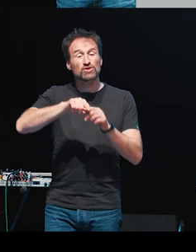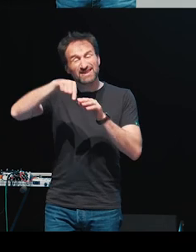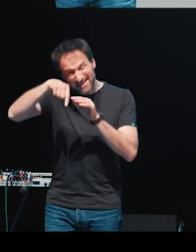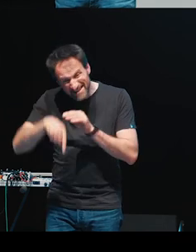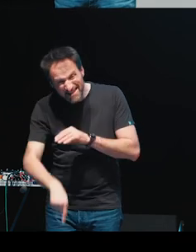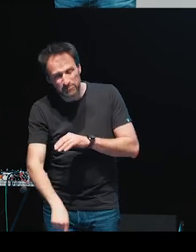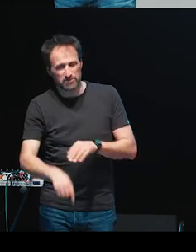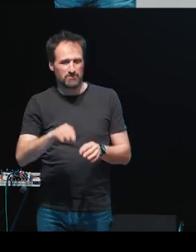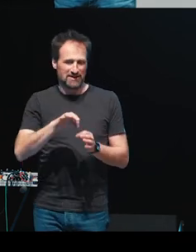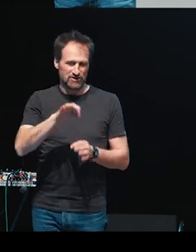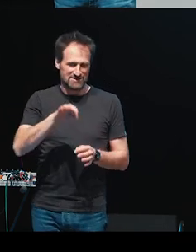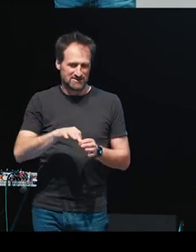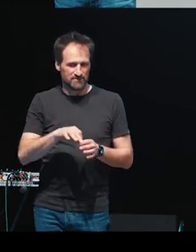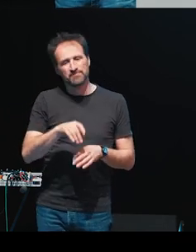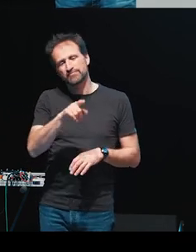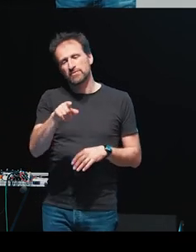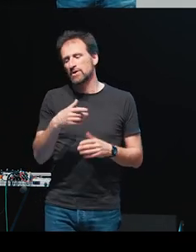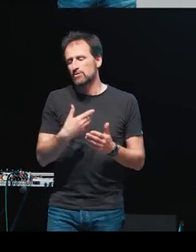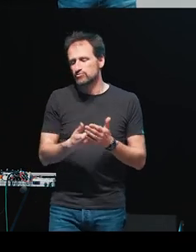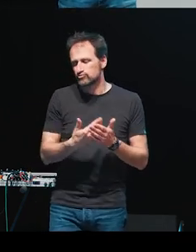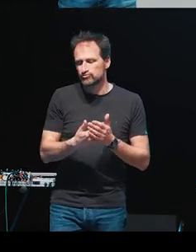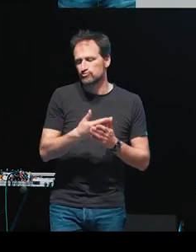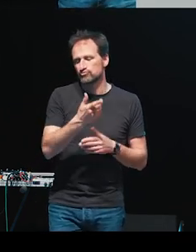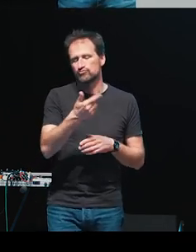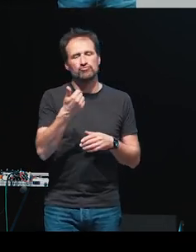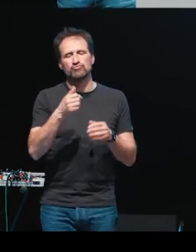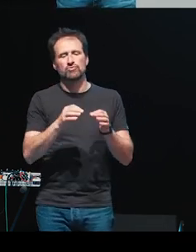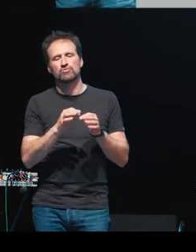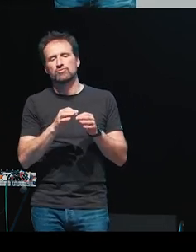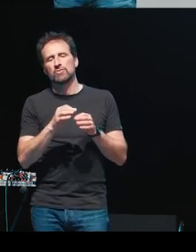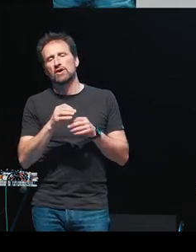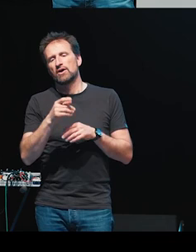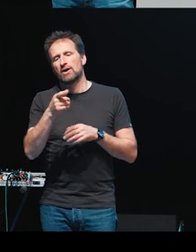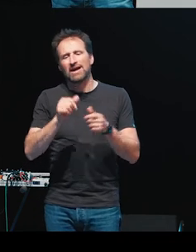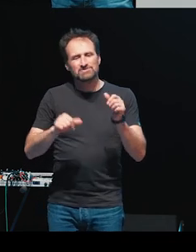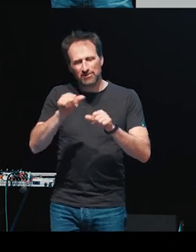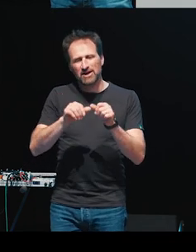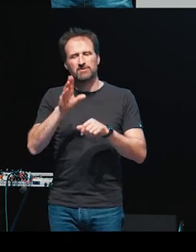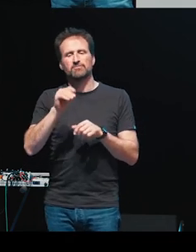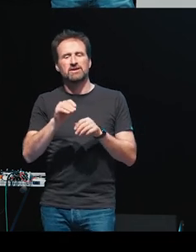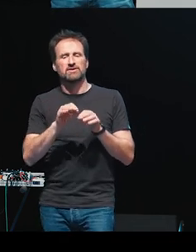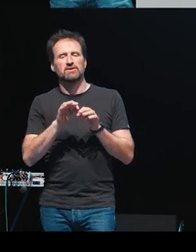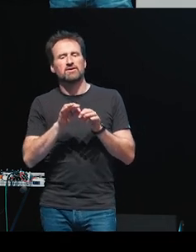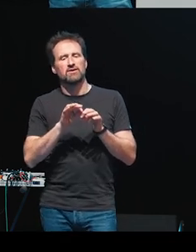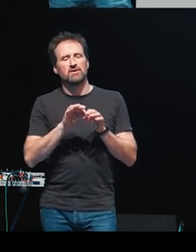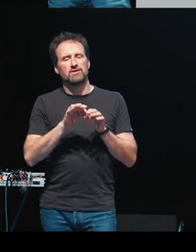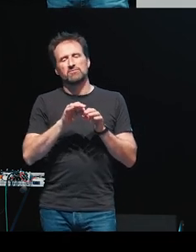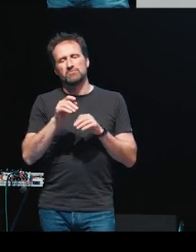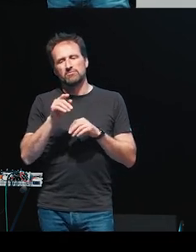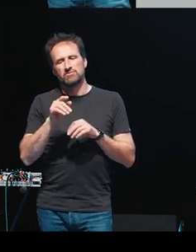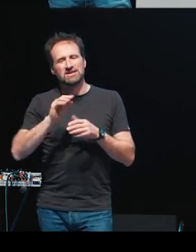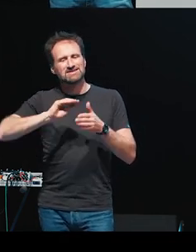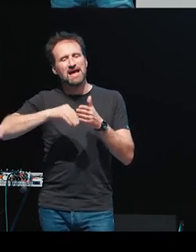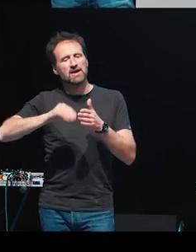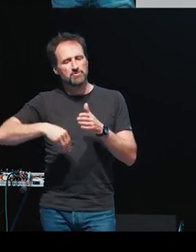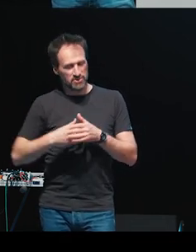landing page has a sign-up, and you run an experiment on the landing page, and you say sign-up increases. Now, that's shallow metrics. You don't care